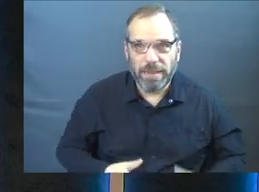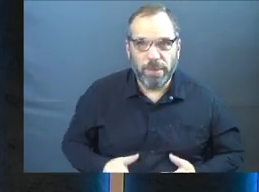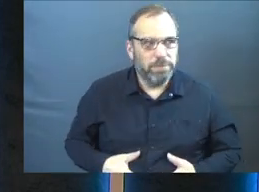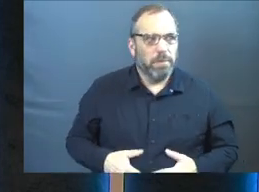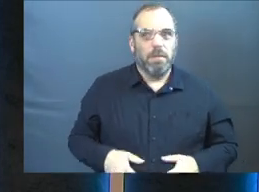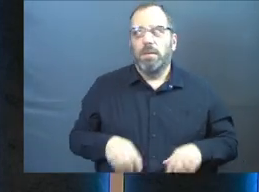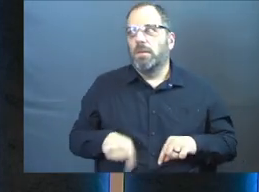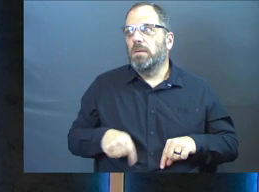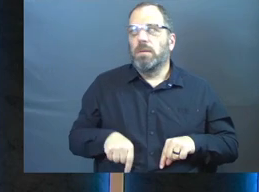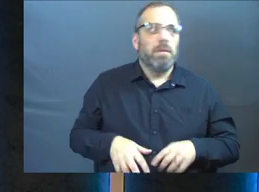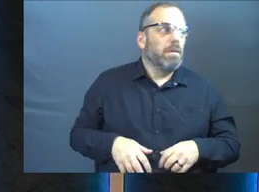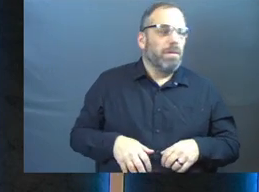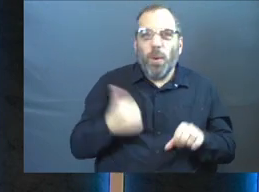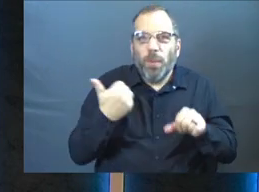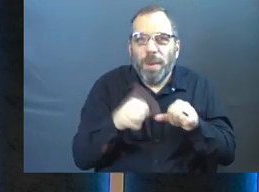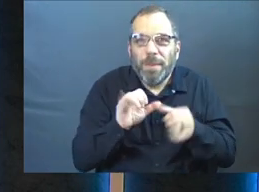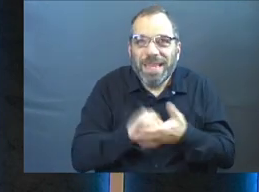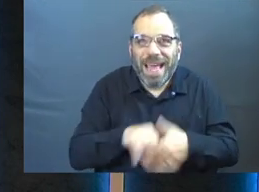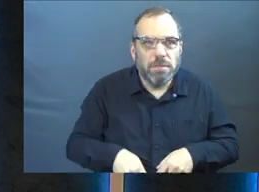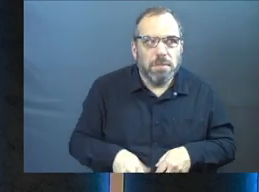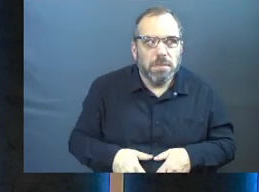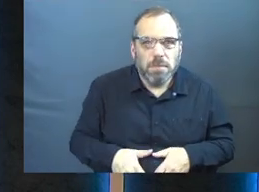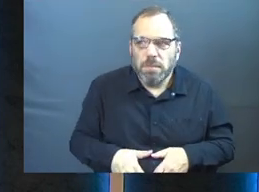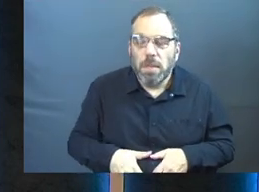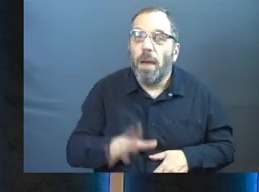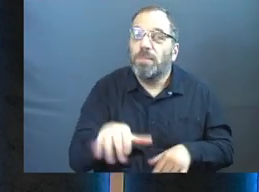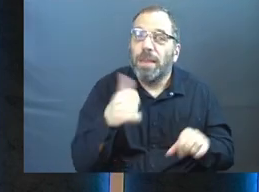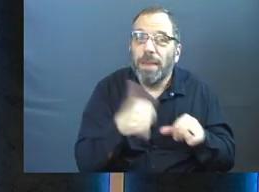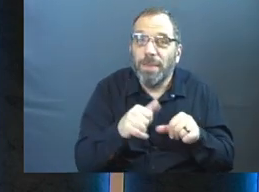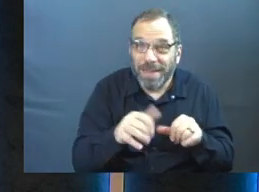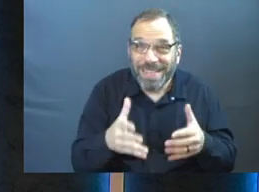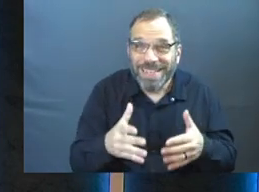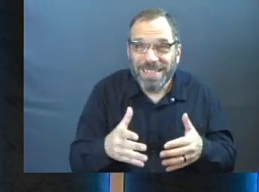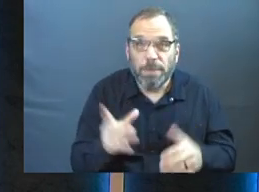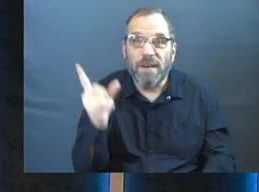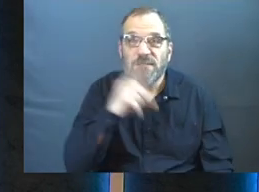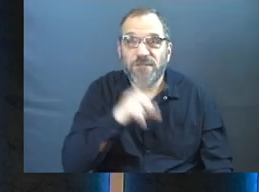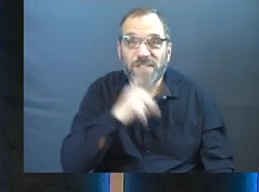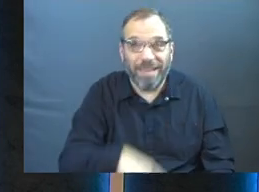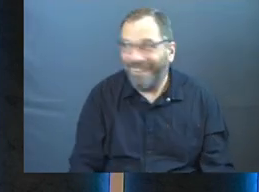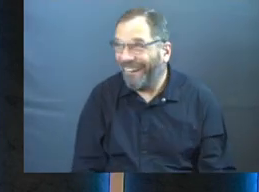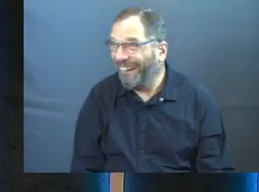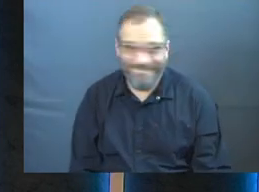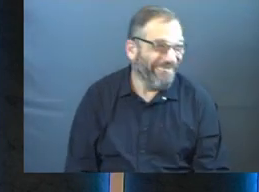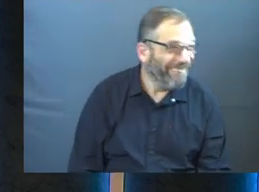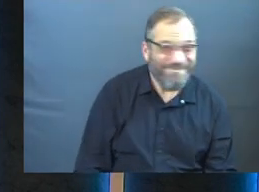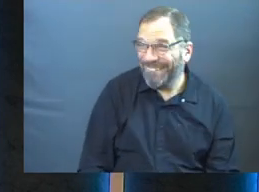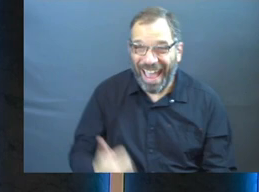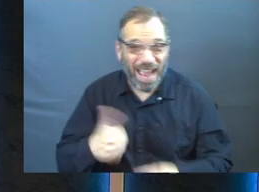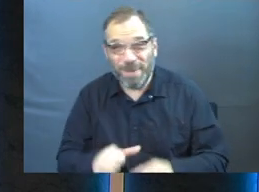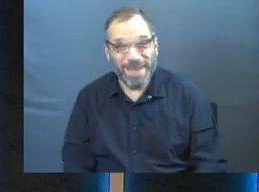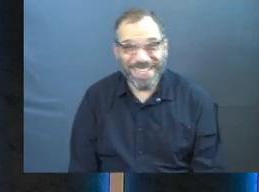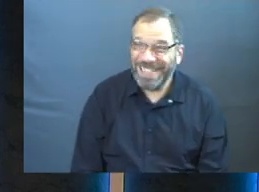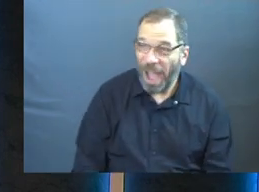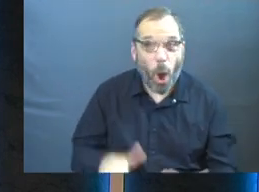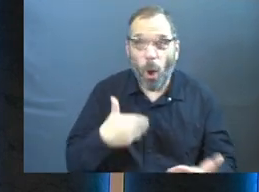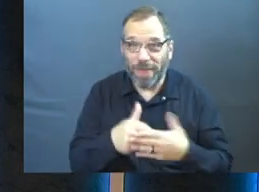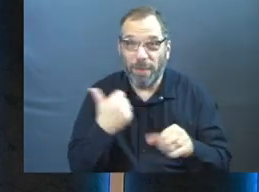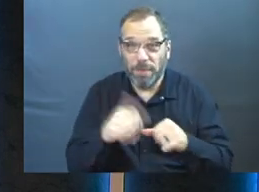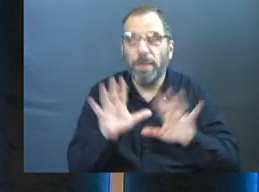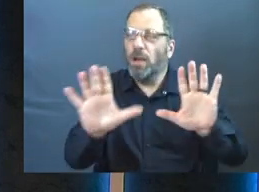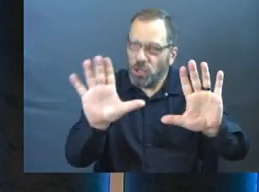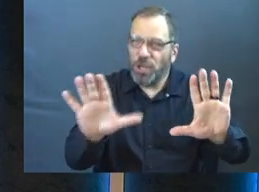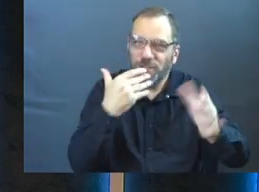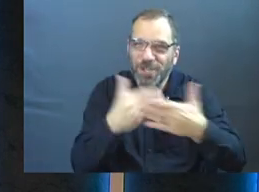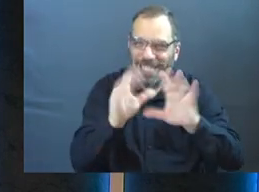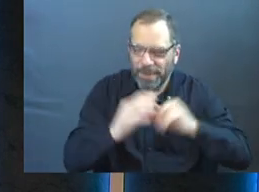stomach. Anybody remember that? Anybody at all? You better fake it. You better start faking it right now that you remember all of that